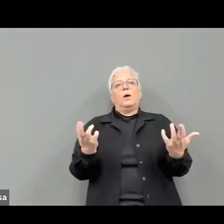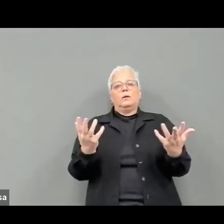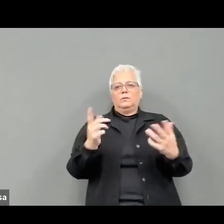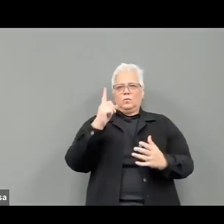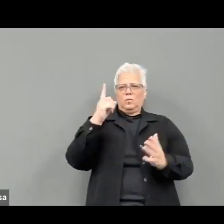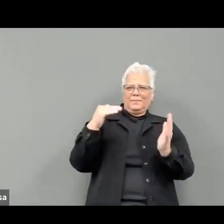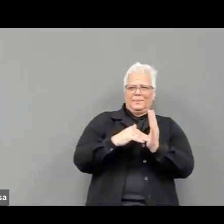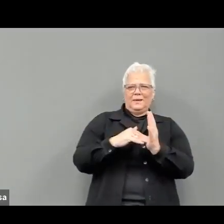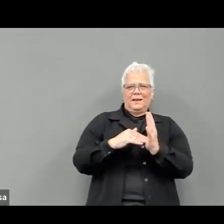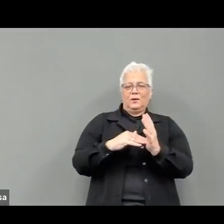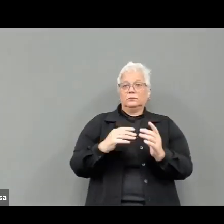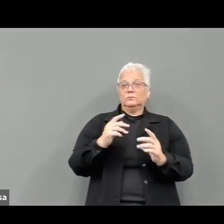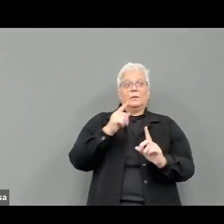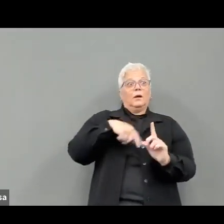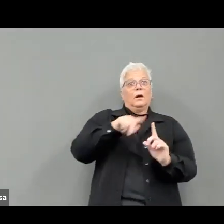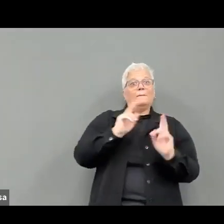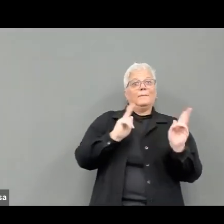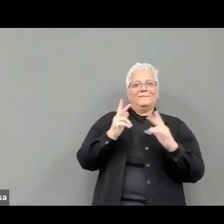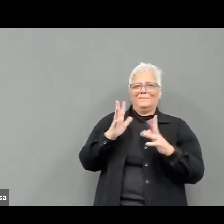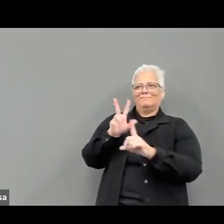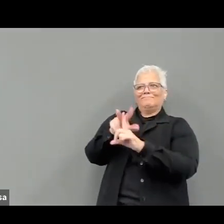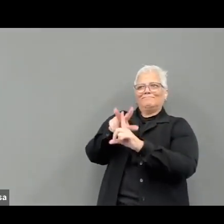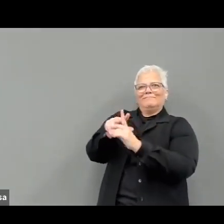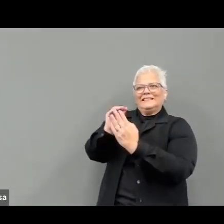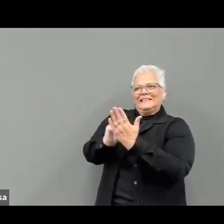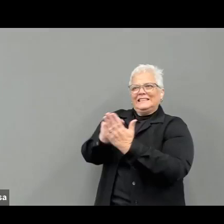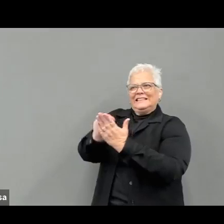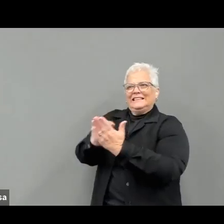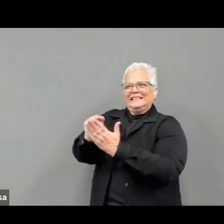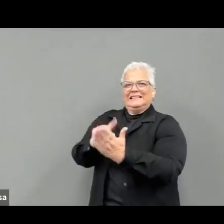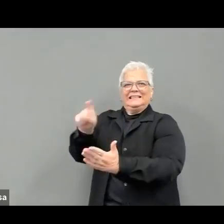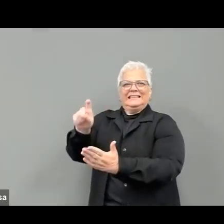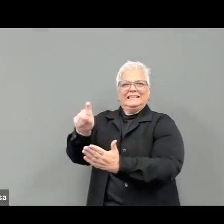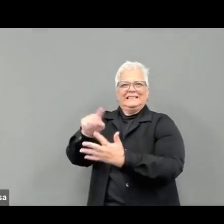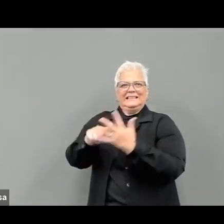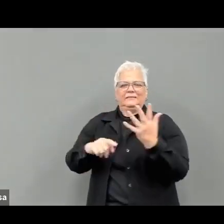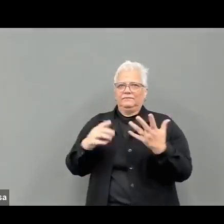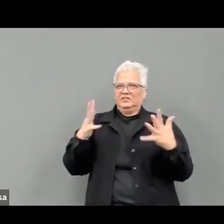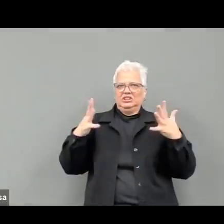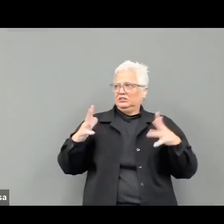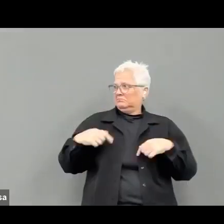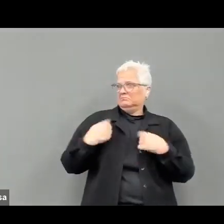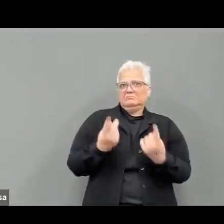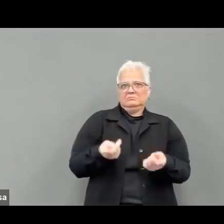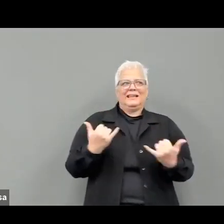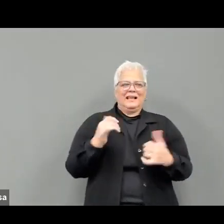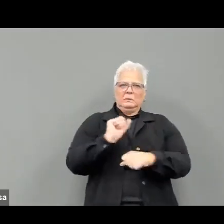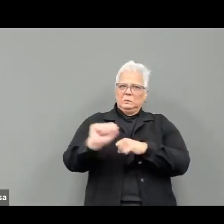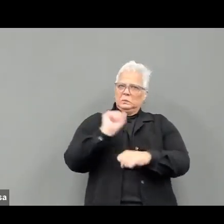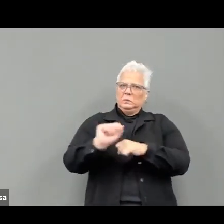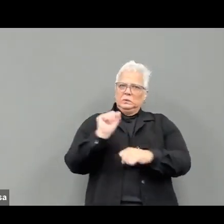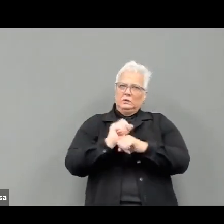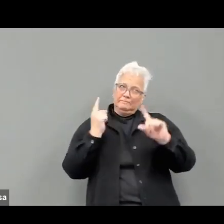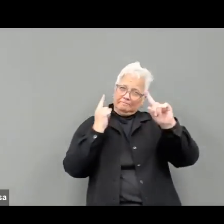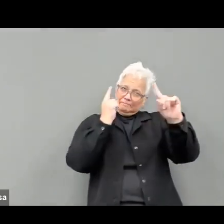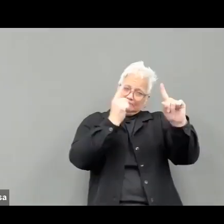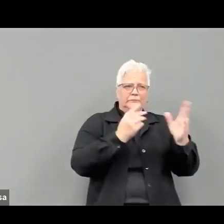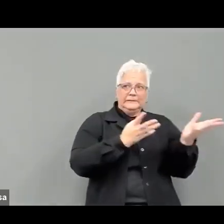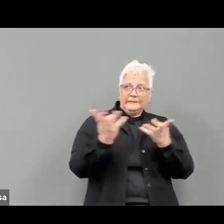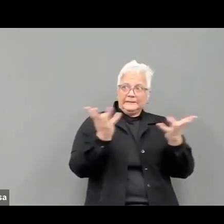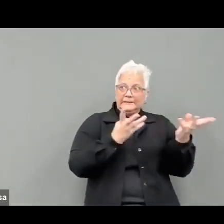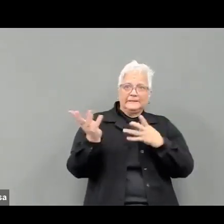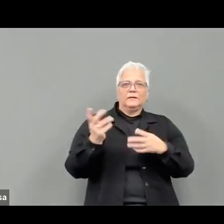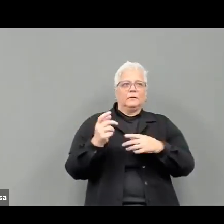underserved individuals who fit those eligibility criteria specifically. Morton, as part of a strategy,